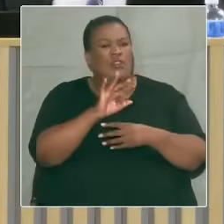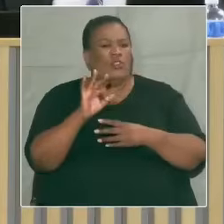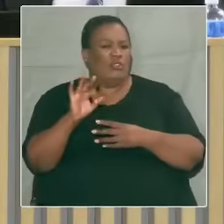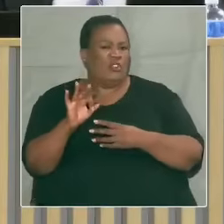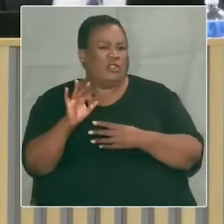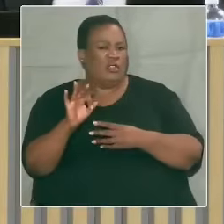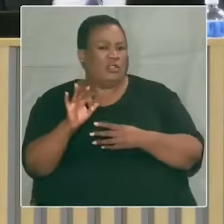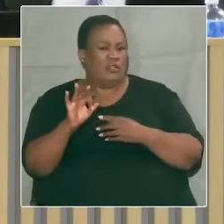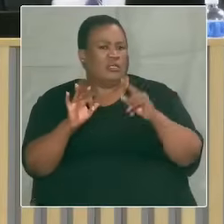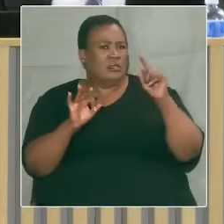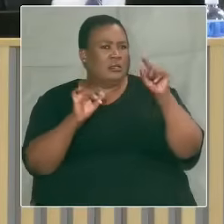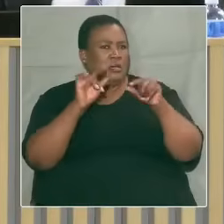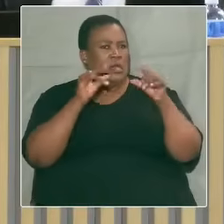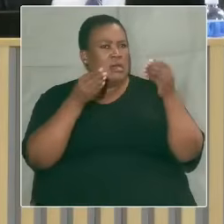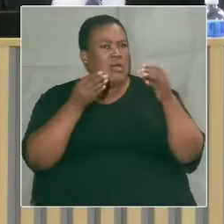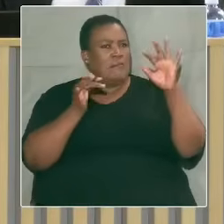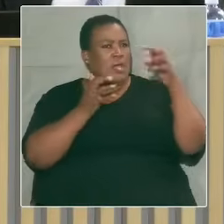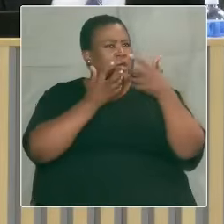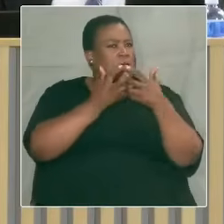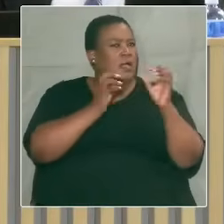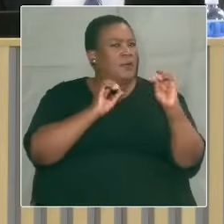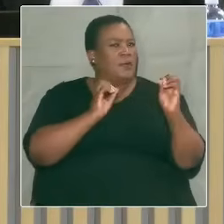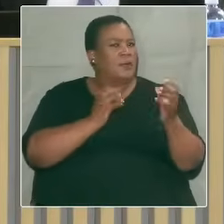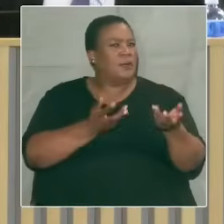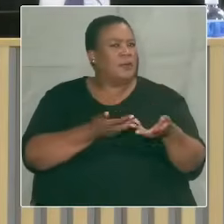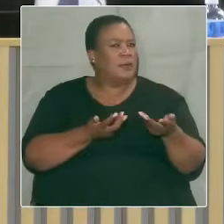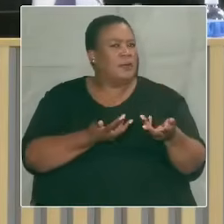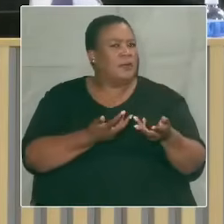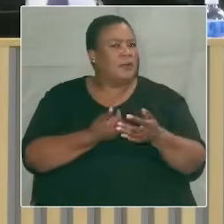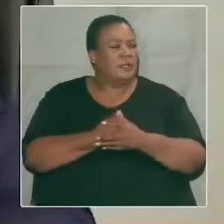333 dockets. Where does that come from?